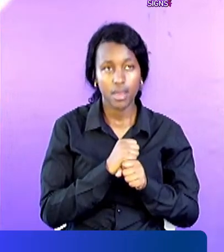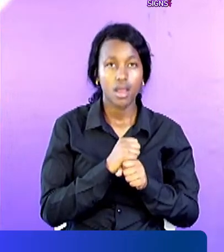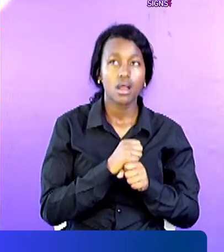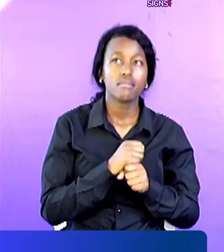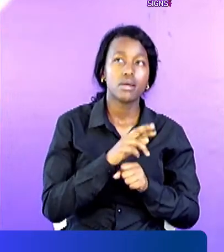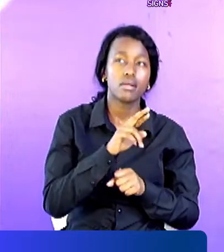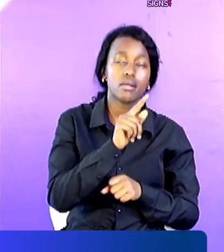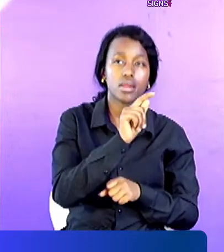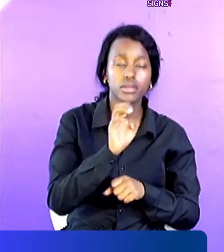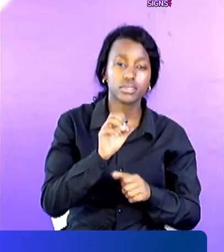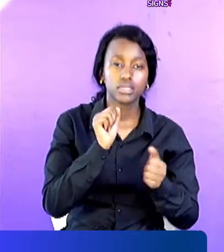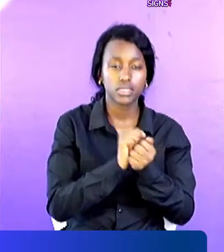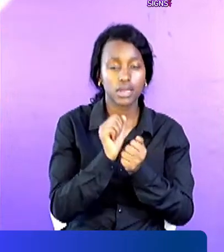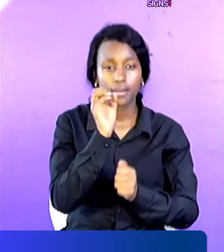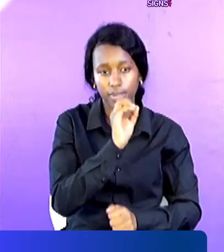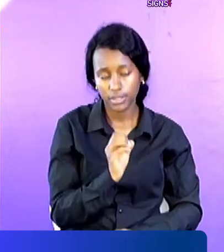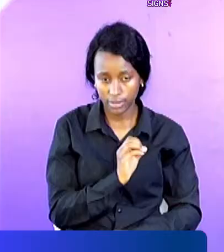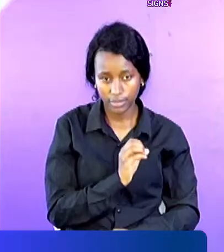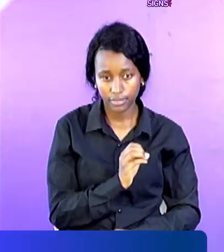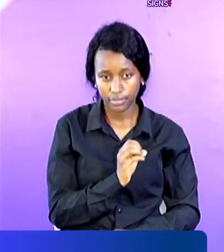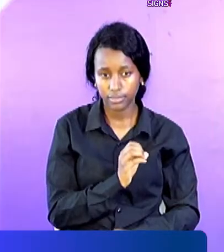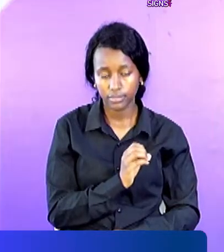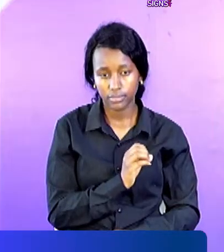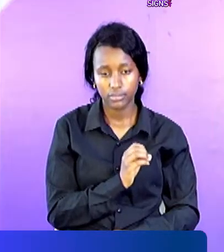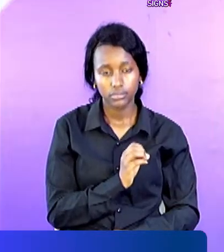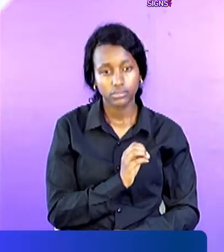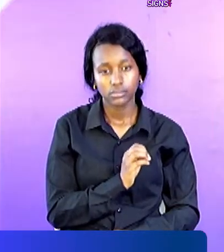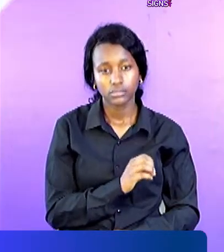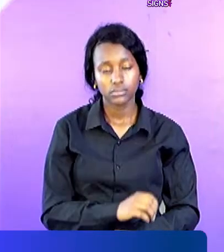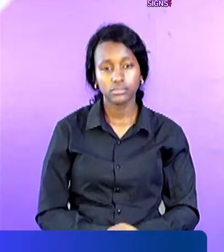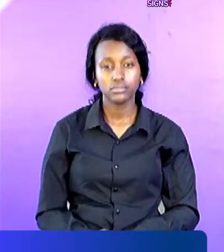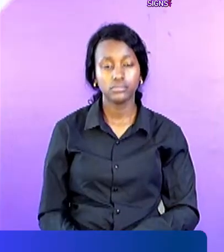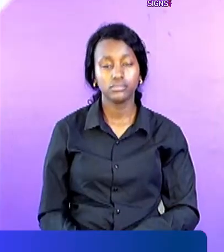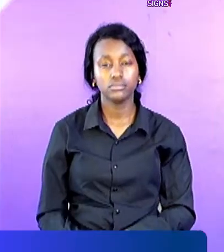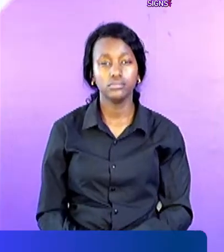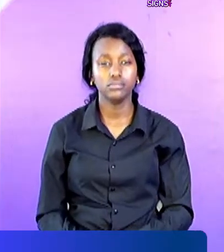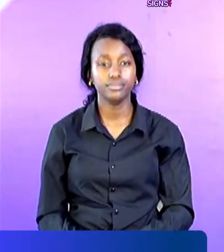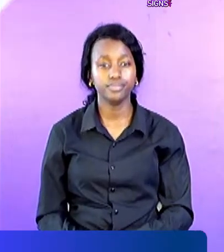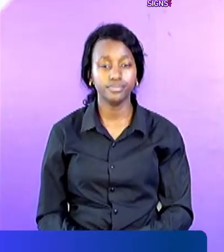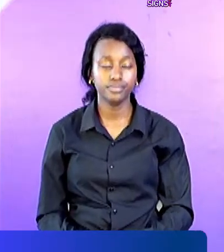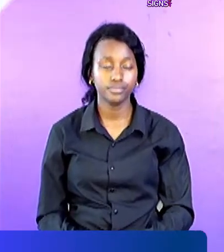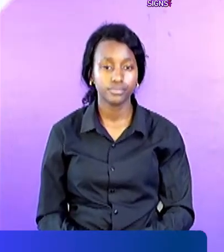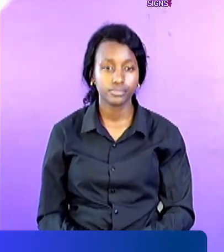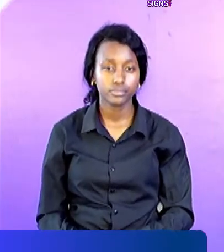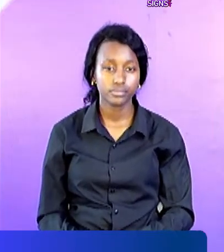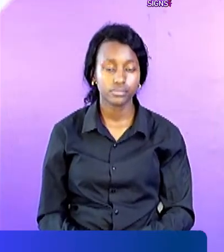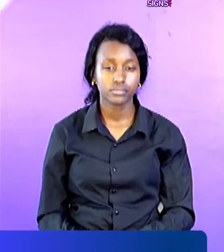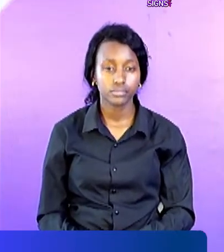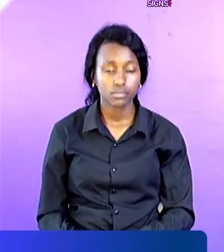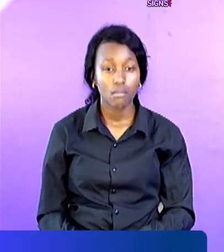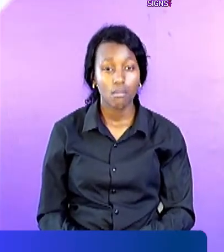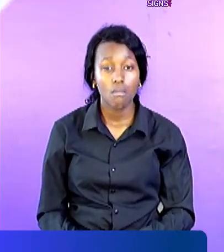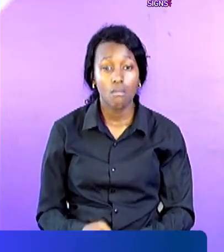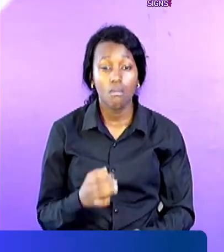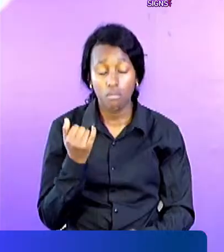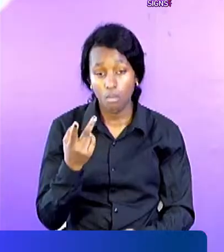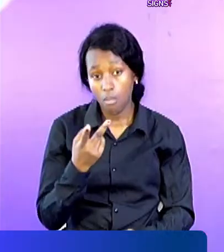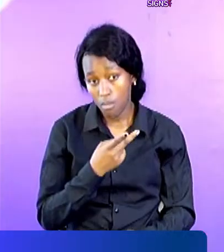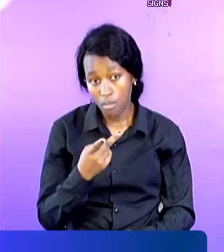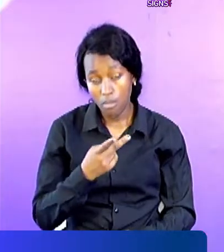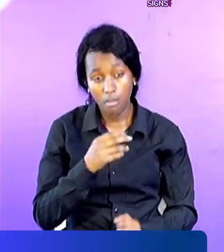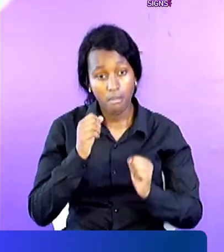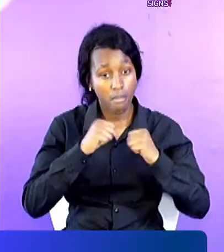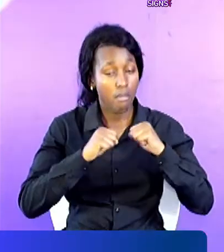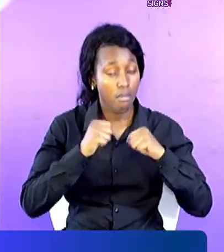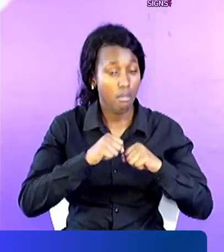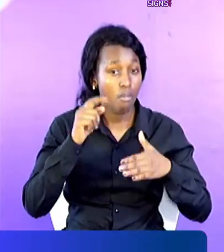Let me use 10% because it's easy to work with. So what you're agreeing with the government is that they are going to pay you 10% as